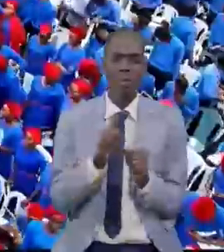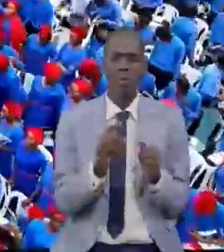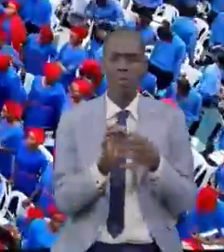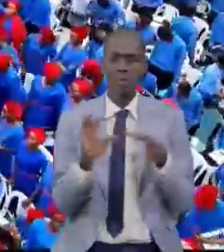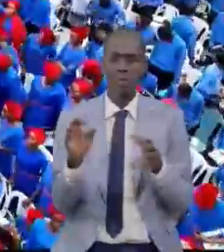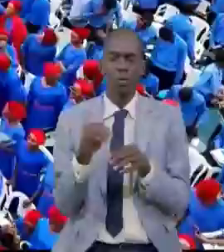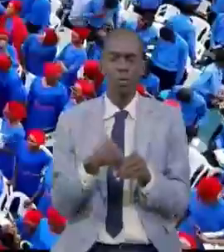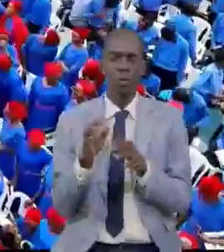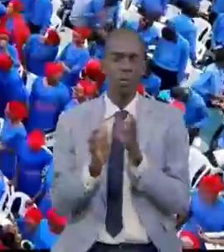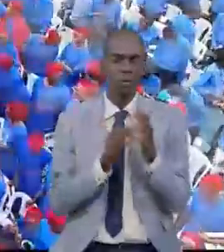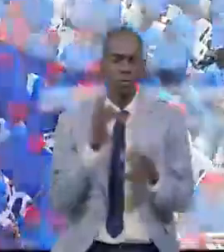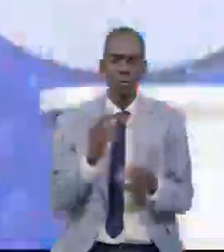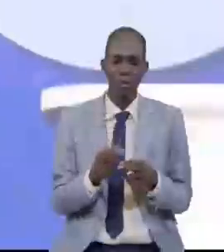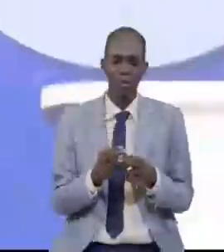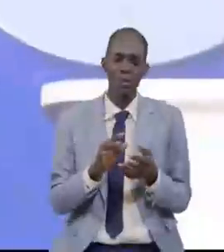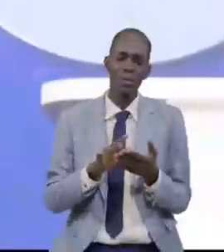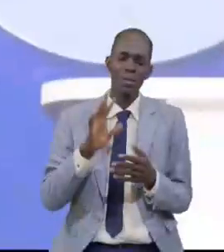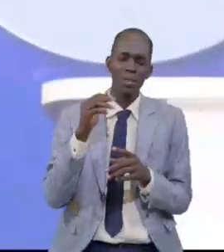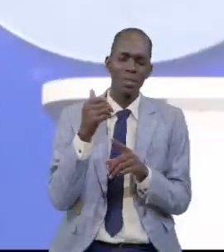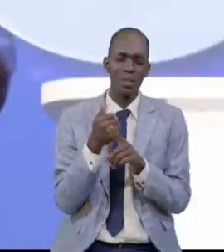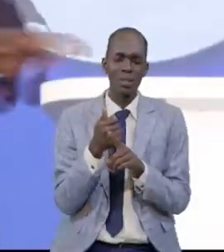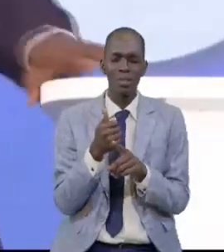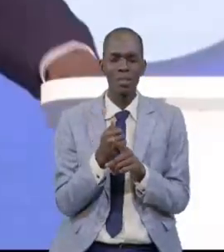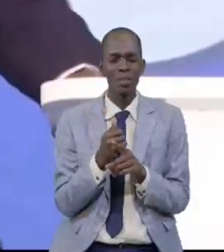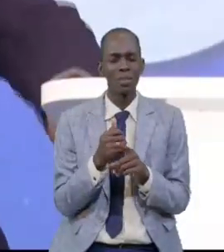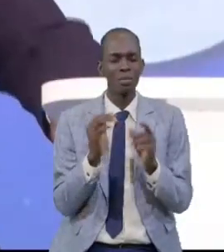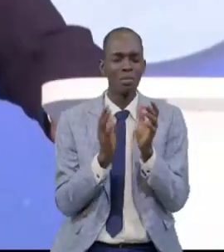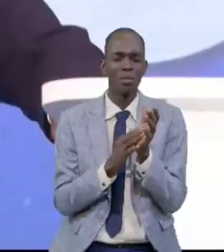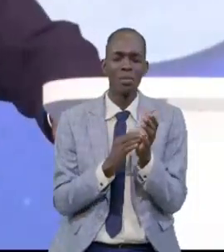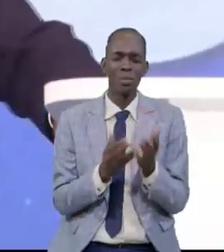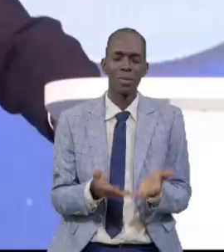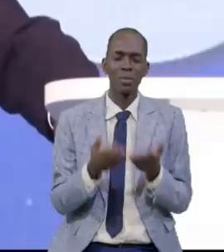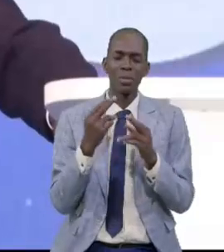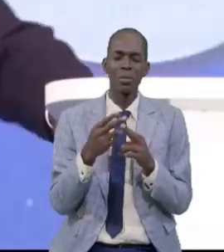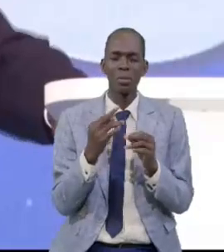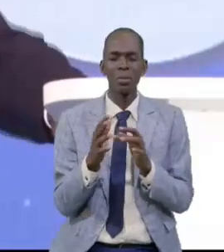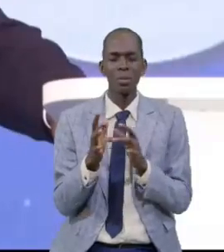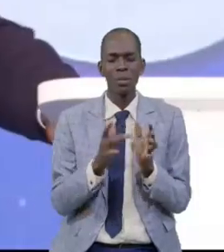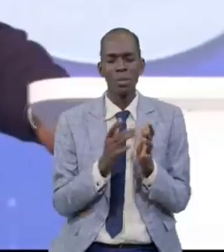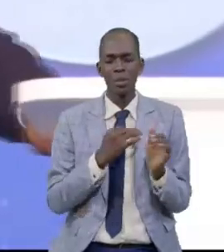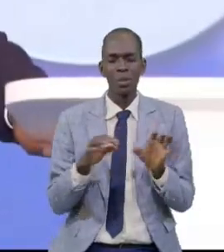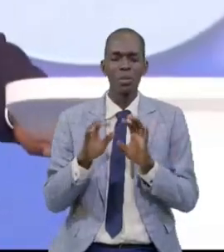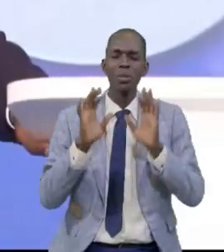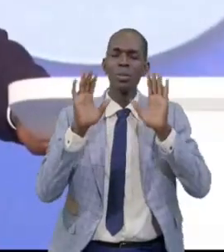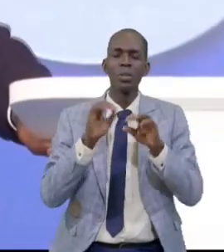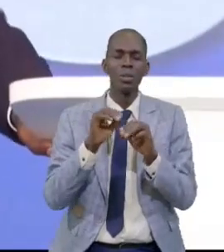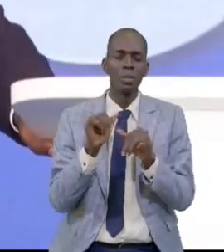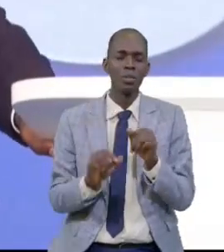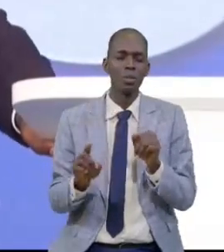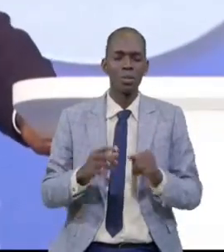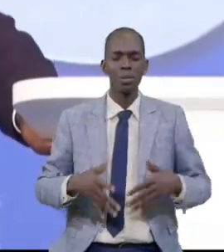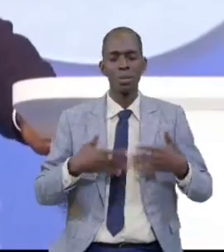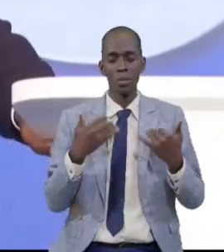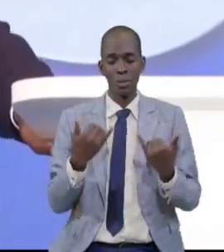yourself. Magnify the name of Jesus. And do wonders in every life, even today,